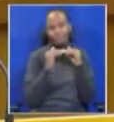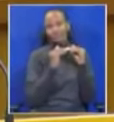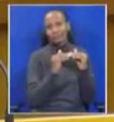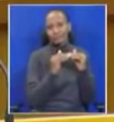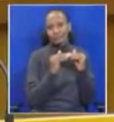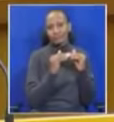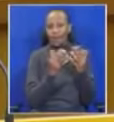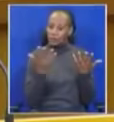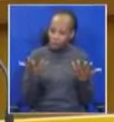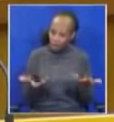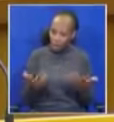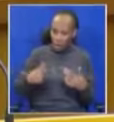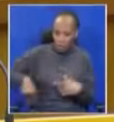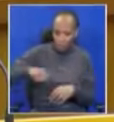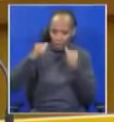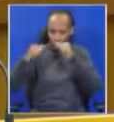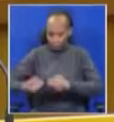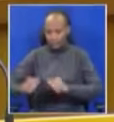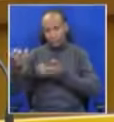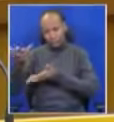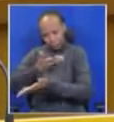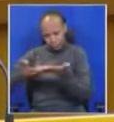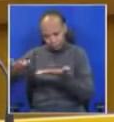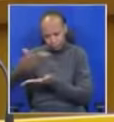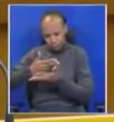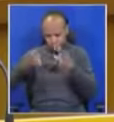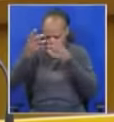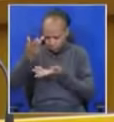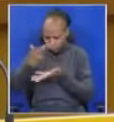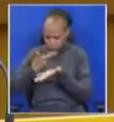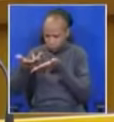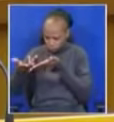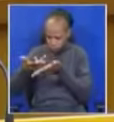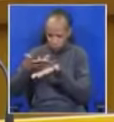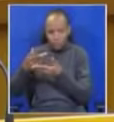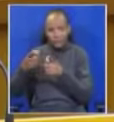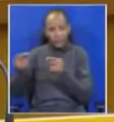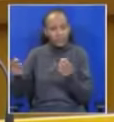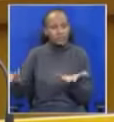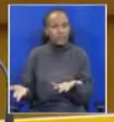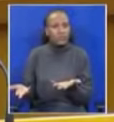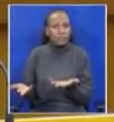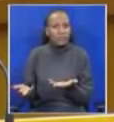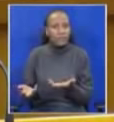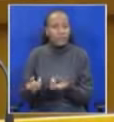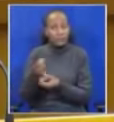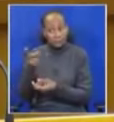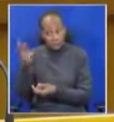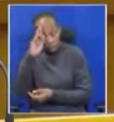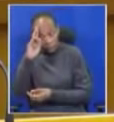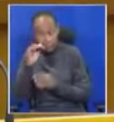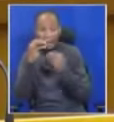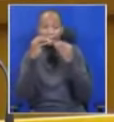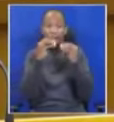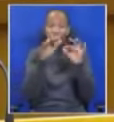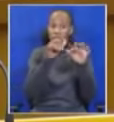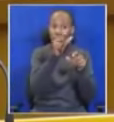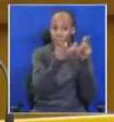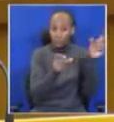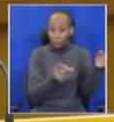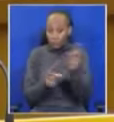of people who applied their minds. And by the way, many of the business people who were there are